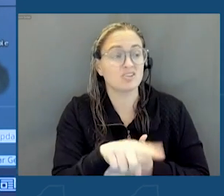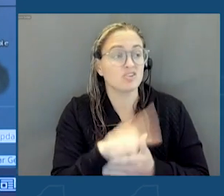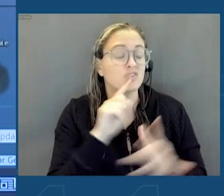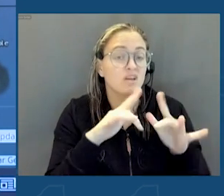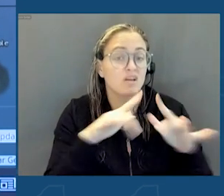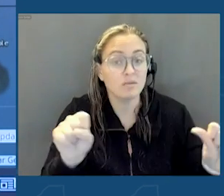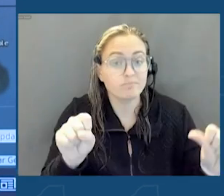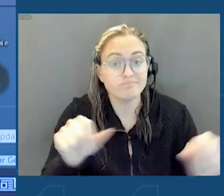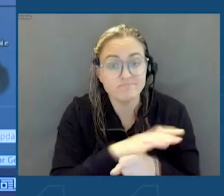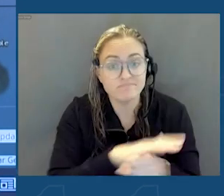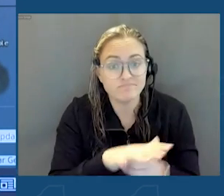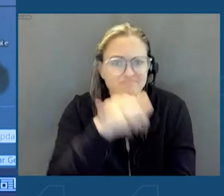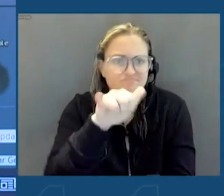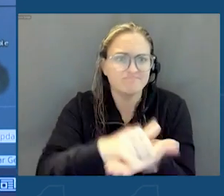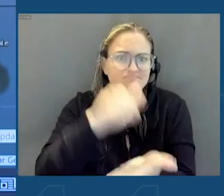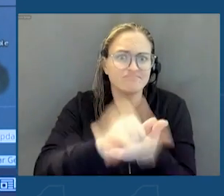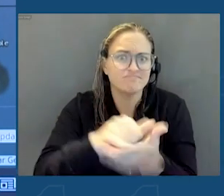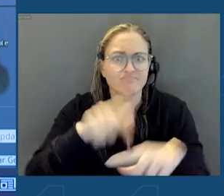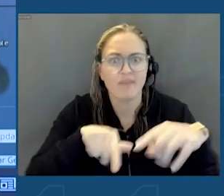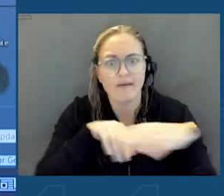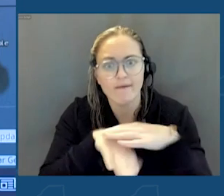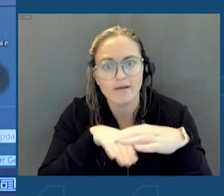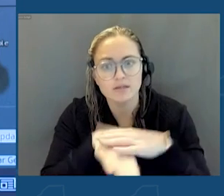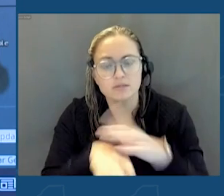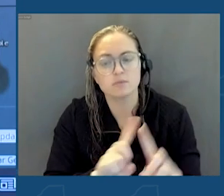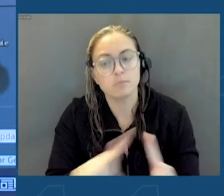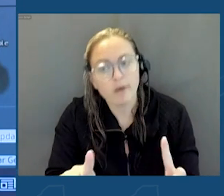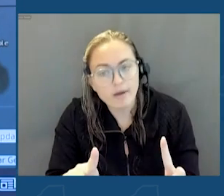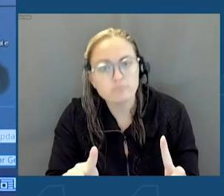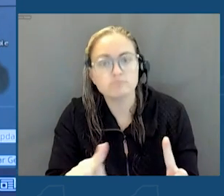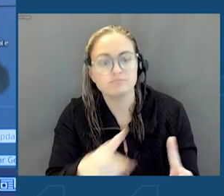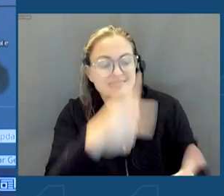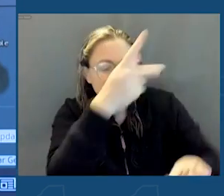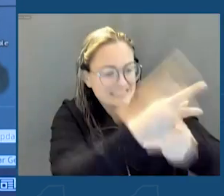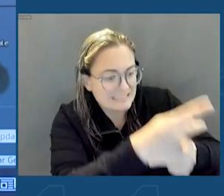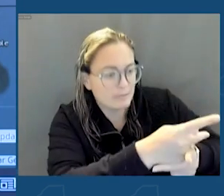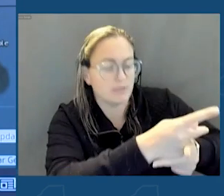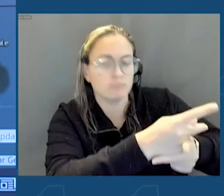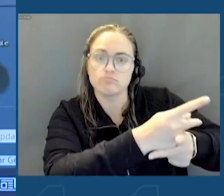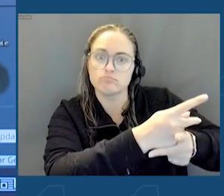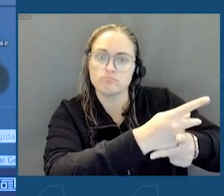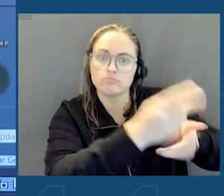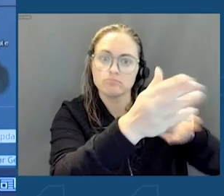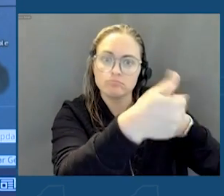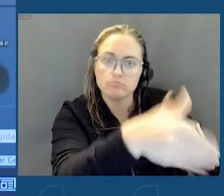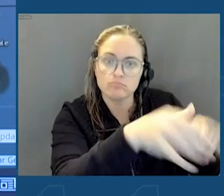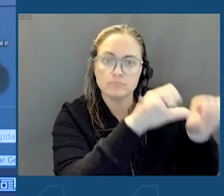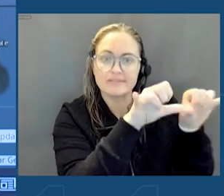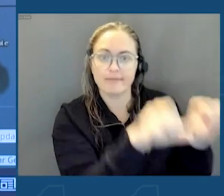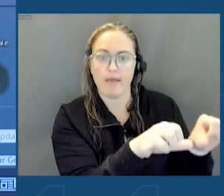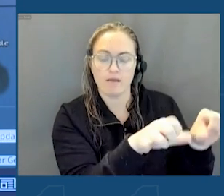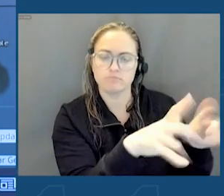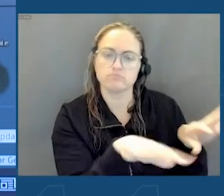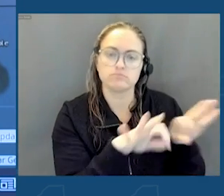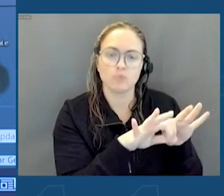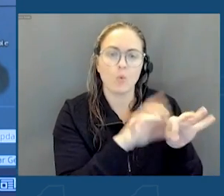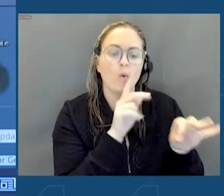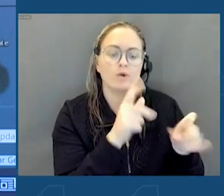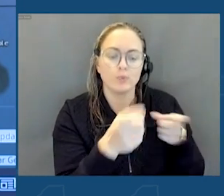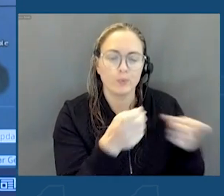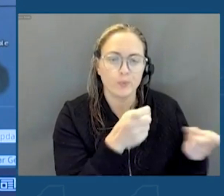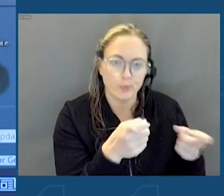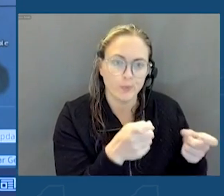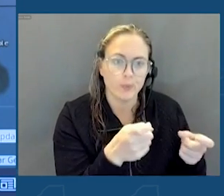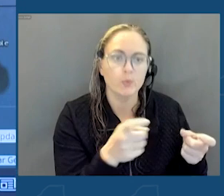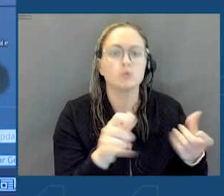almost impossible to access. But containment's important to us. We want to get these under control, so I'm really proud that we're going to have New